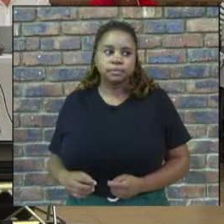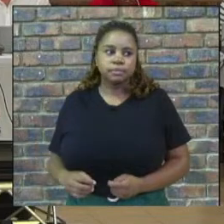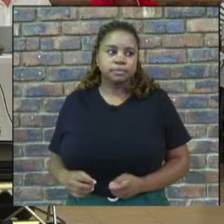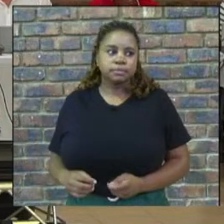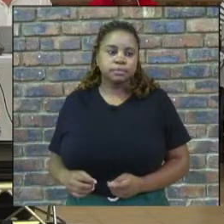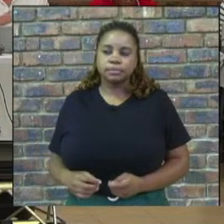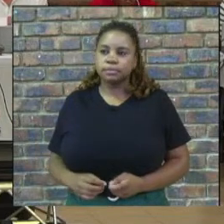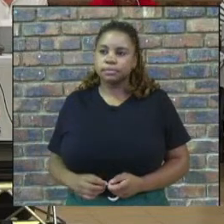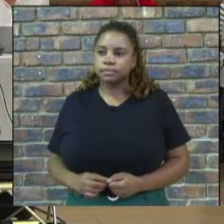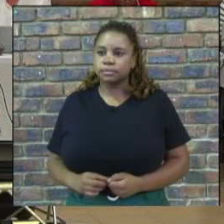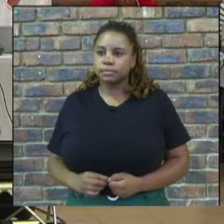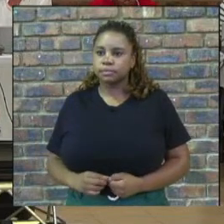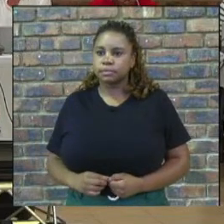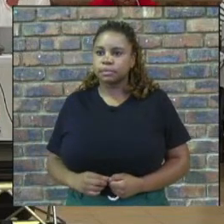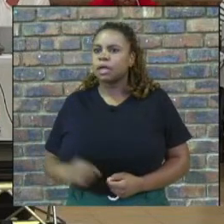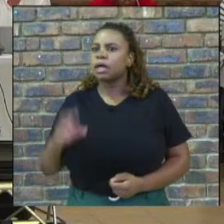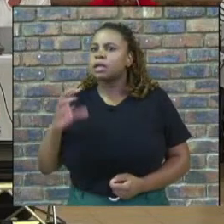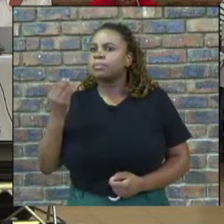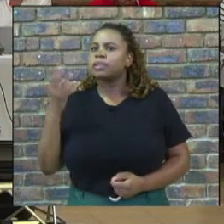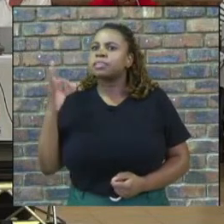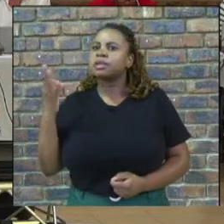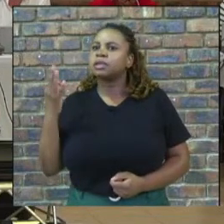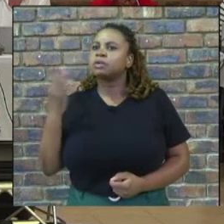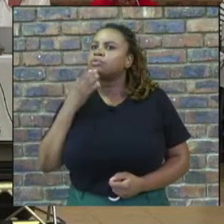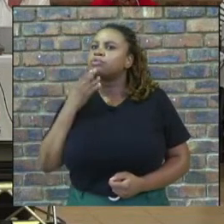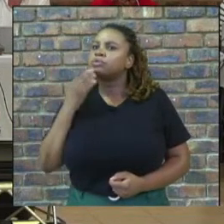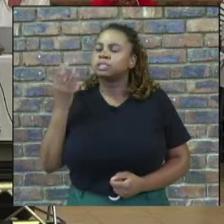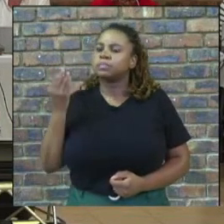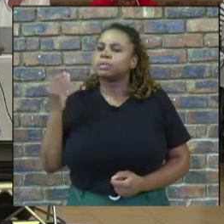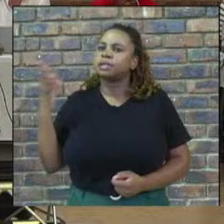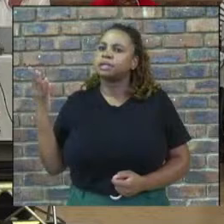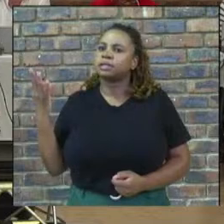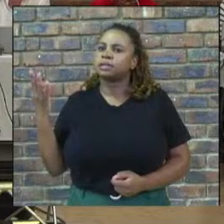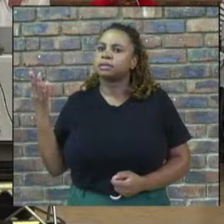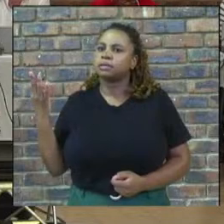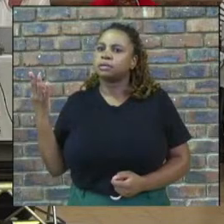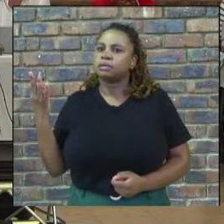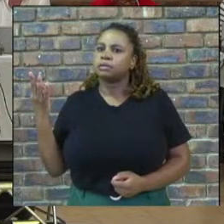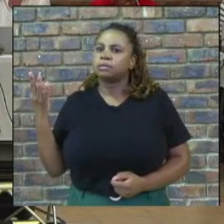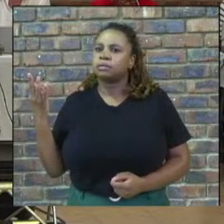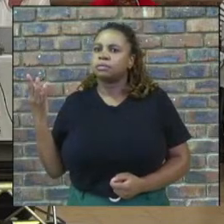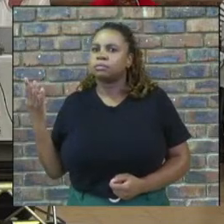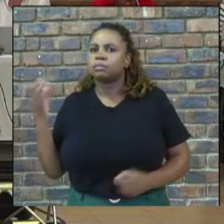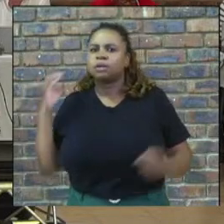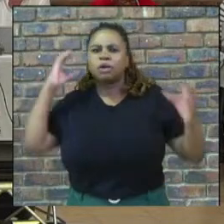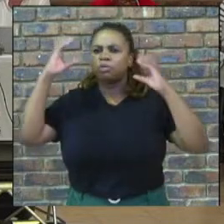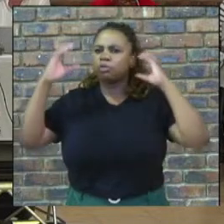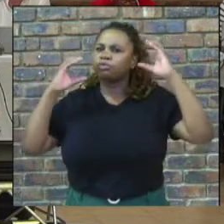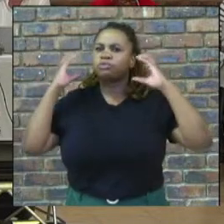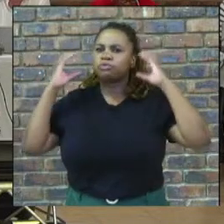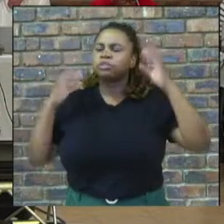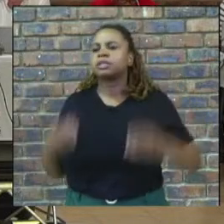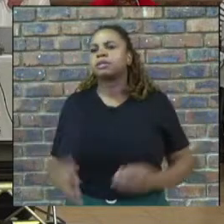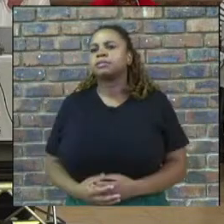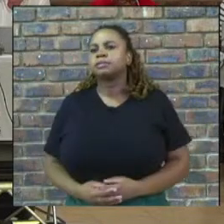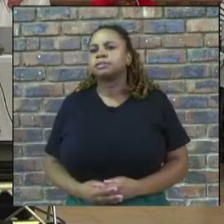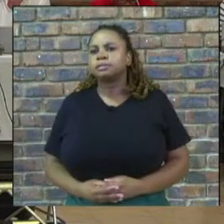3. Ka re lo re tlhaka-tlhakantshetsa, wa ntse re skipa ro tlhaka-tlhakana. A re tse number 3.